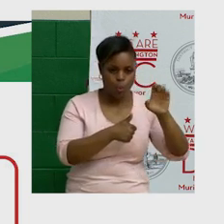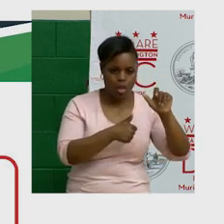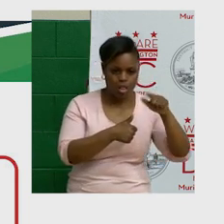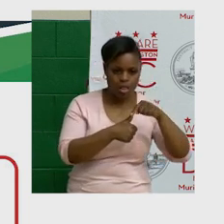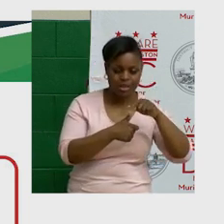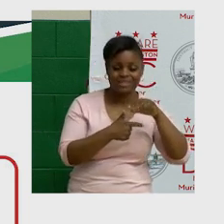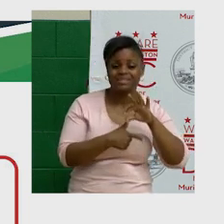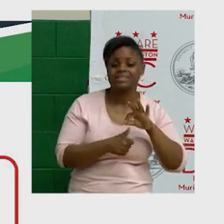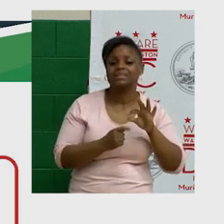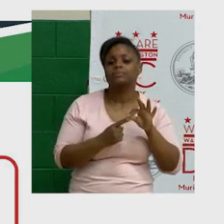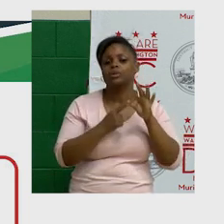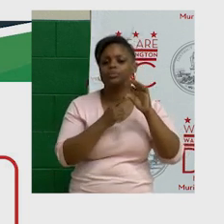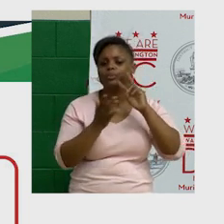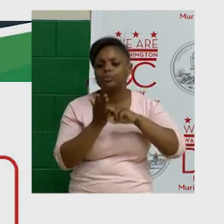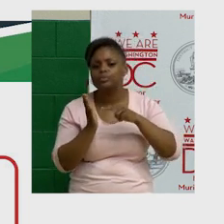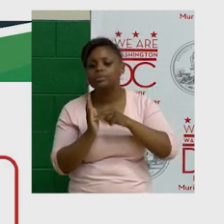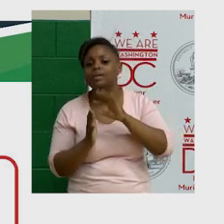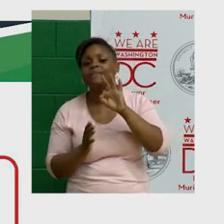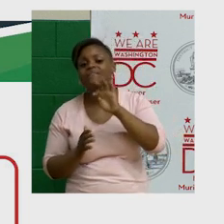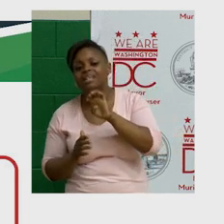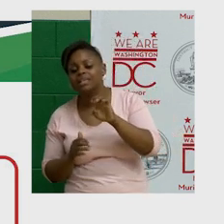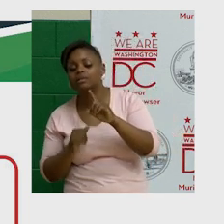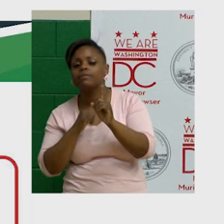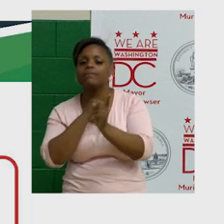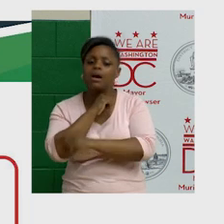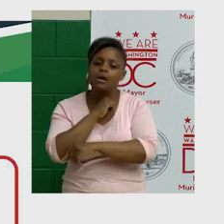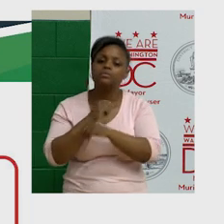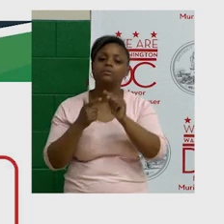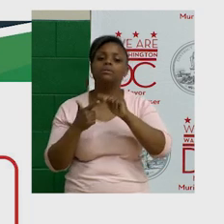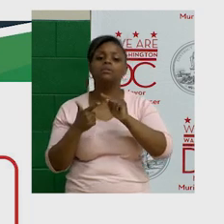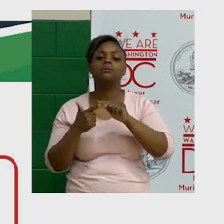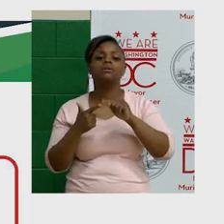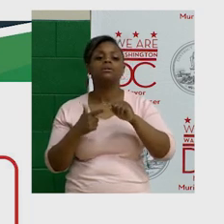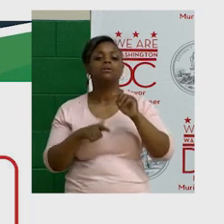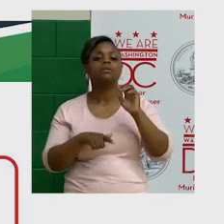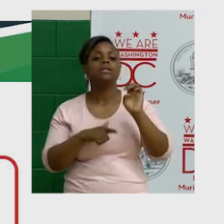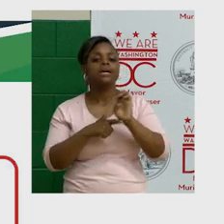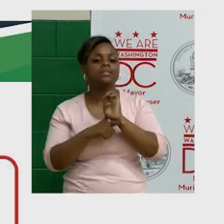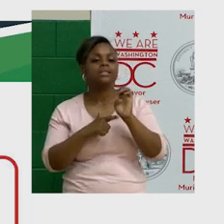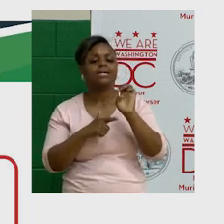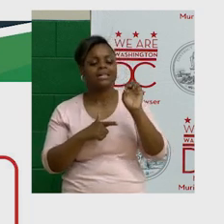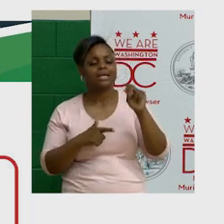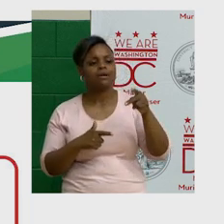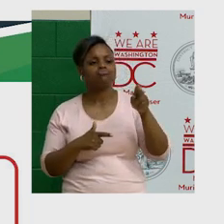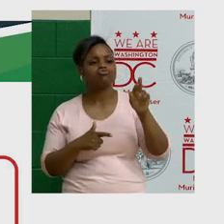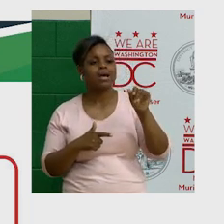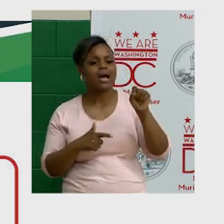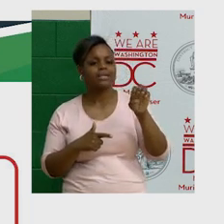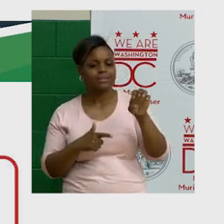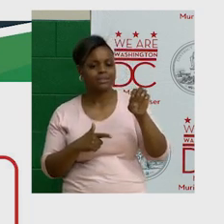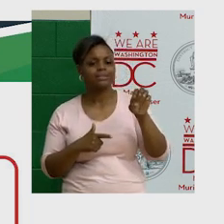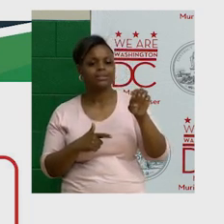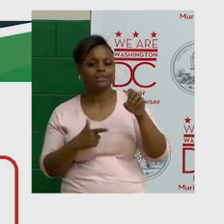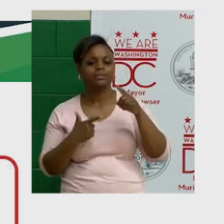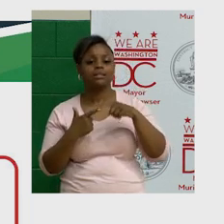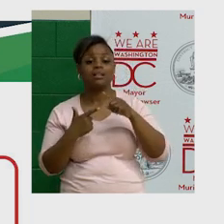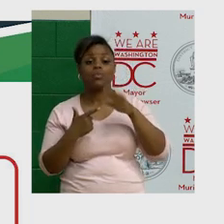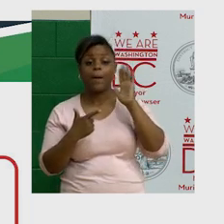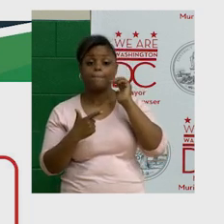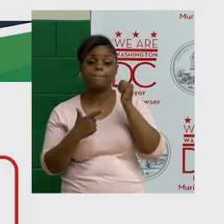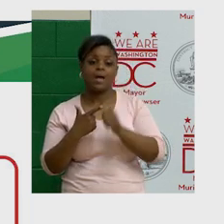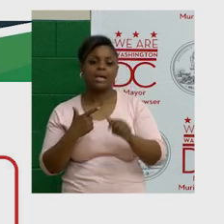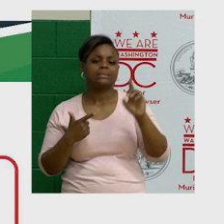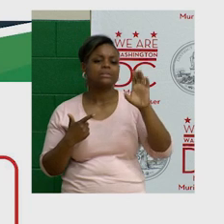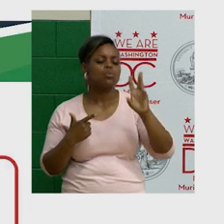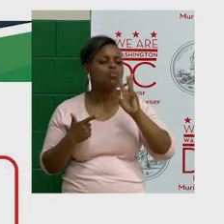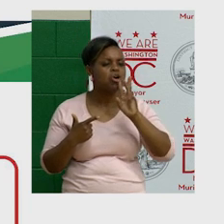and fines that you might pay, and enterprise funds like funds we use to fund that pass through our budget for DC Water.